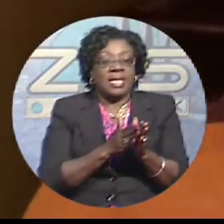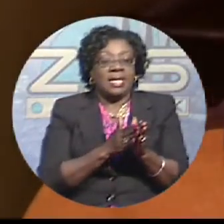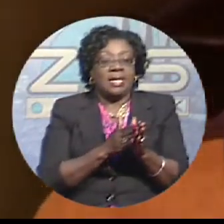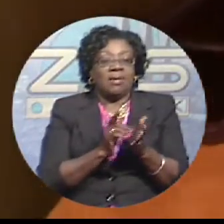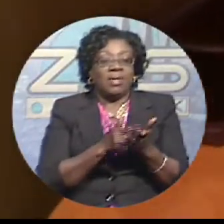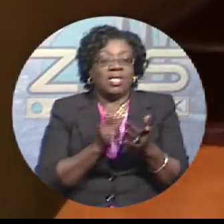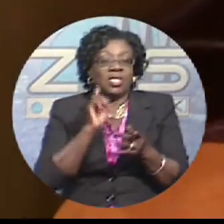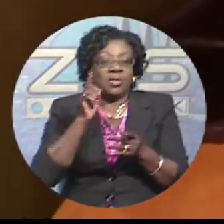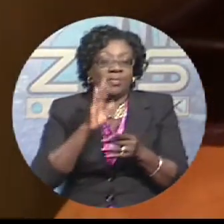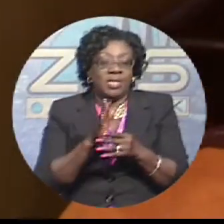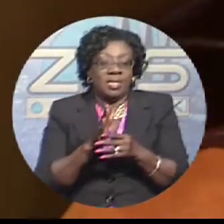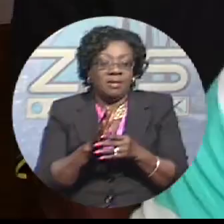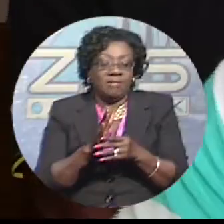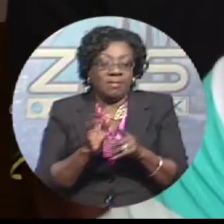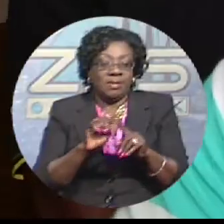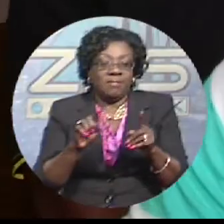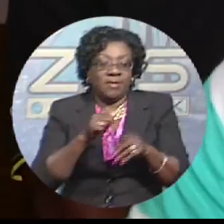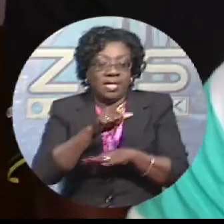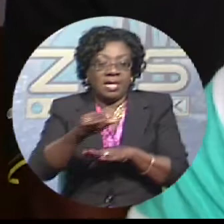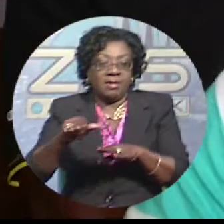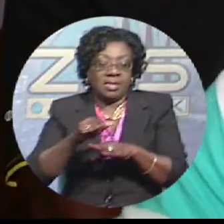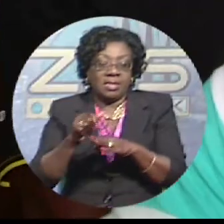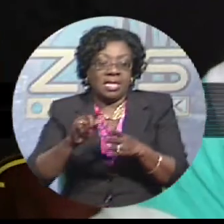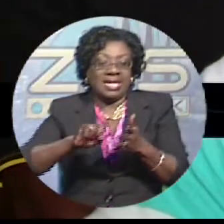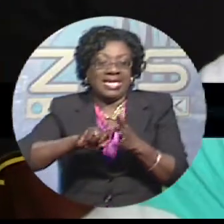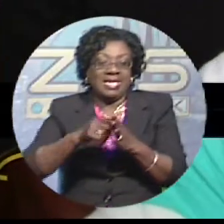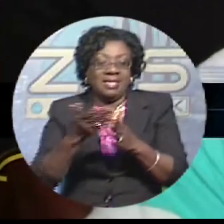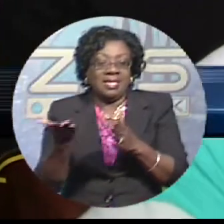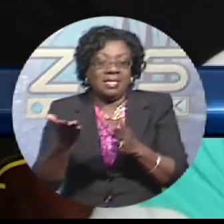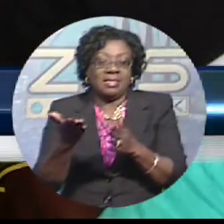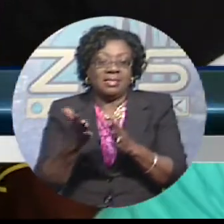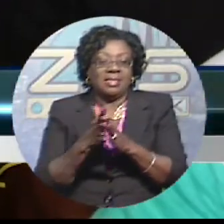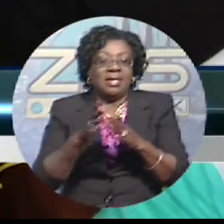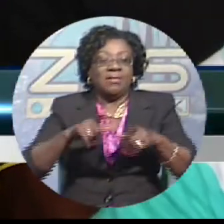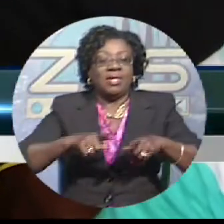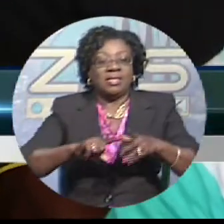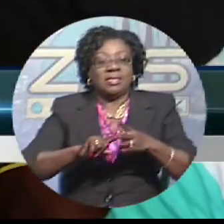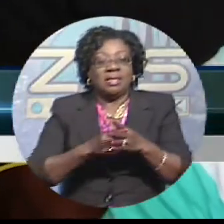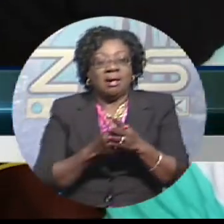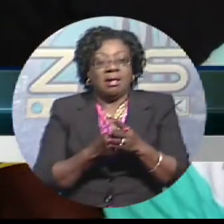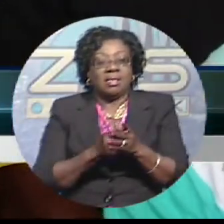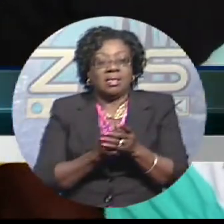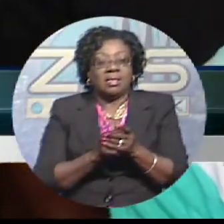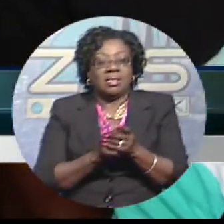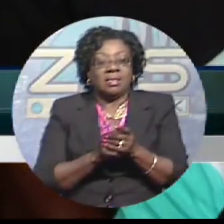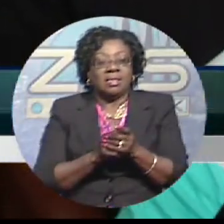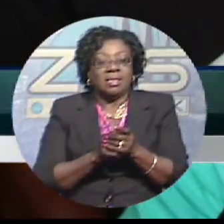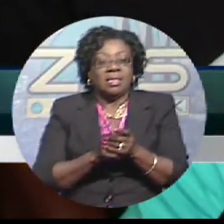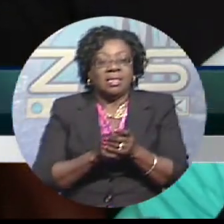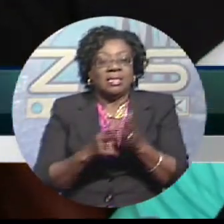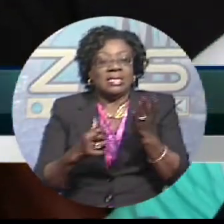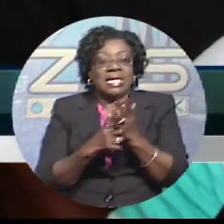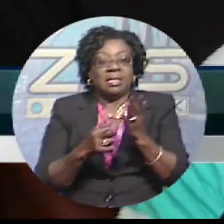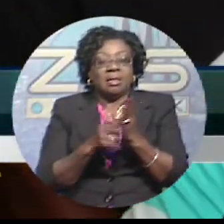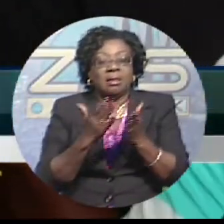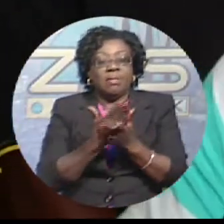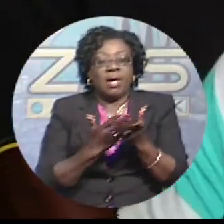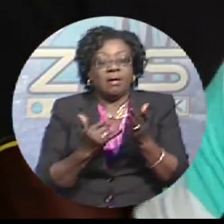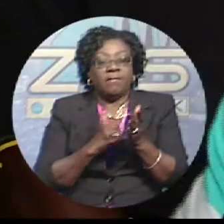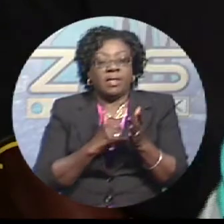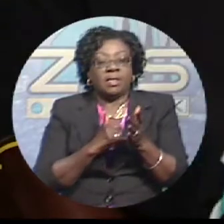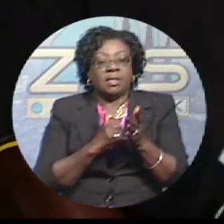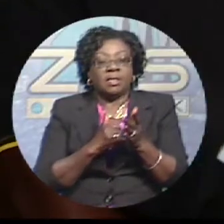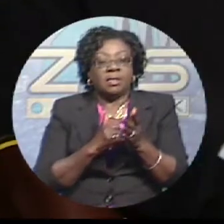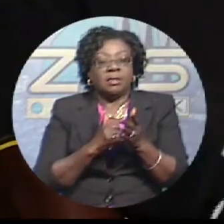win from a different perspective. The key thing is to know where it stands from an official standpoint. The technical part of it, as well as